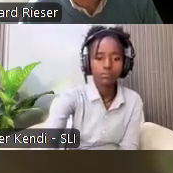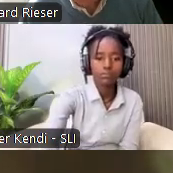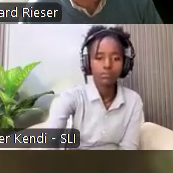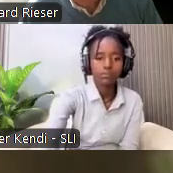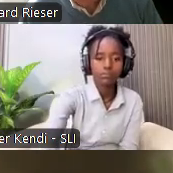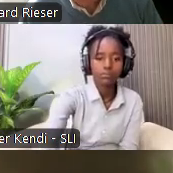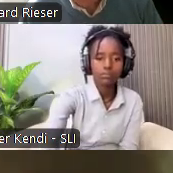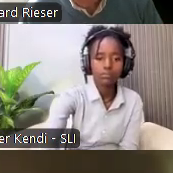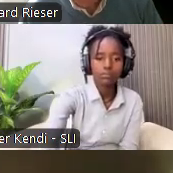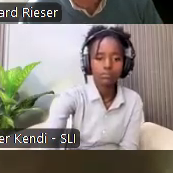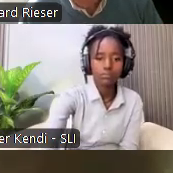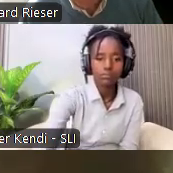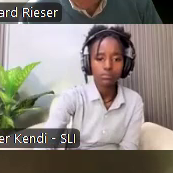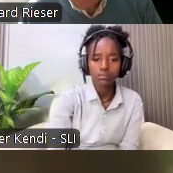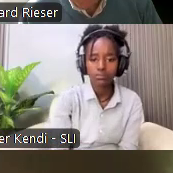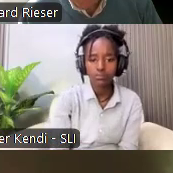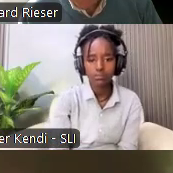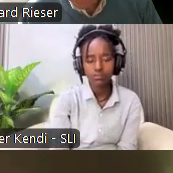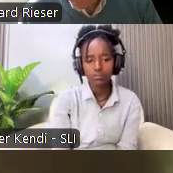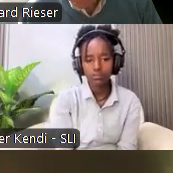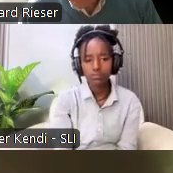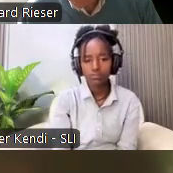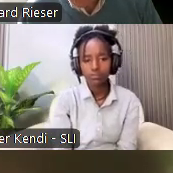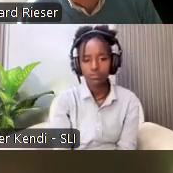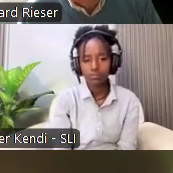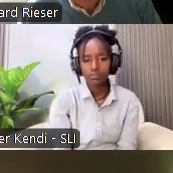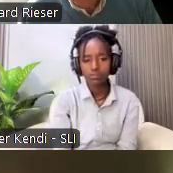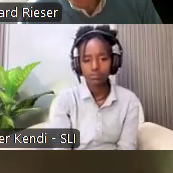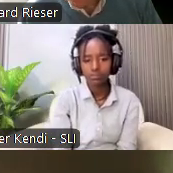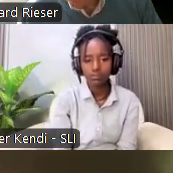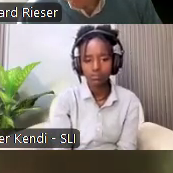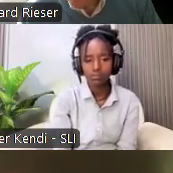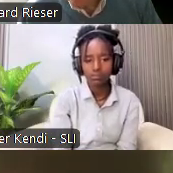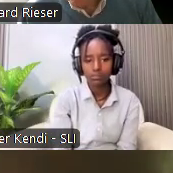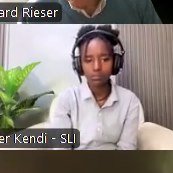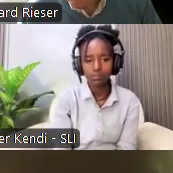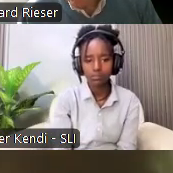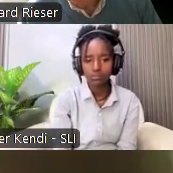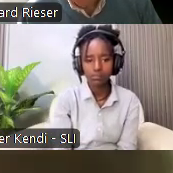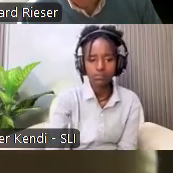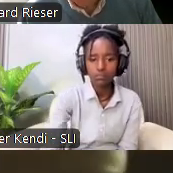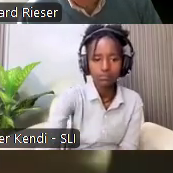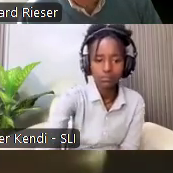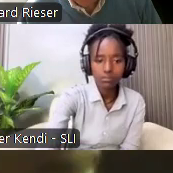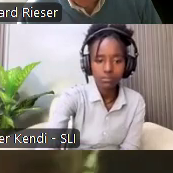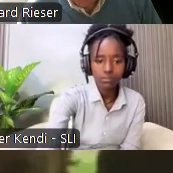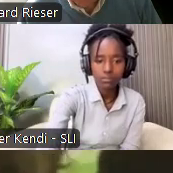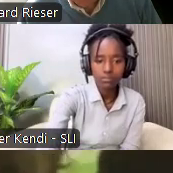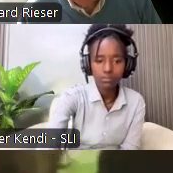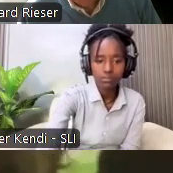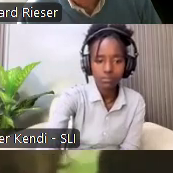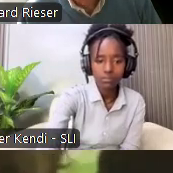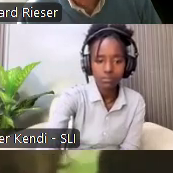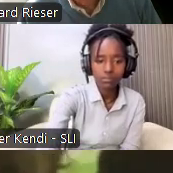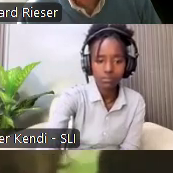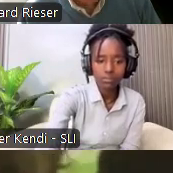recognizes that it's not our bodies that disable us, it's the barriers in society. Whether these are physical barriers